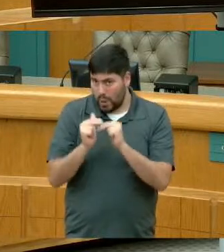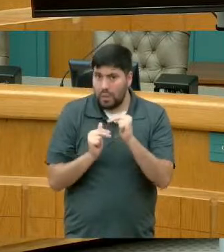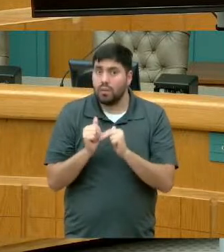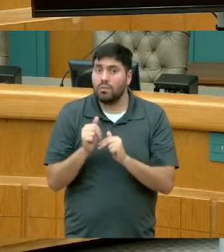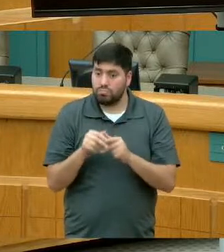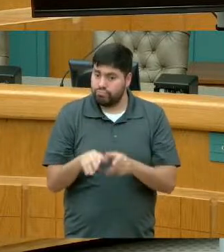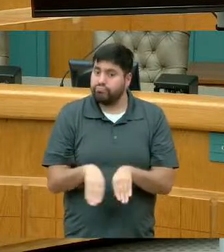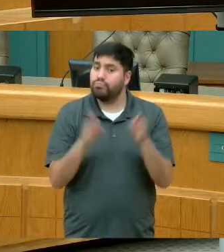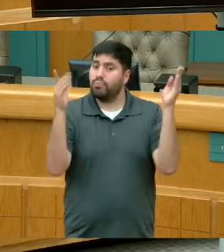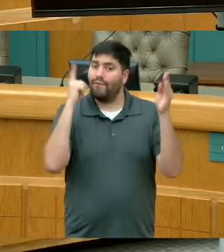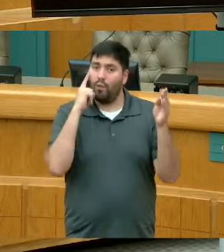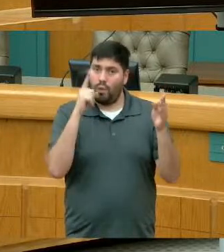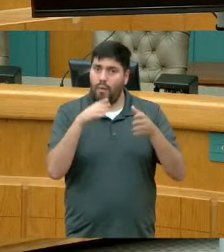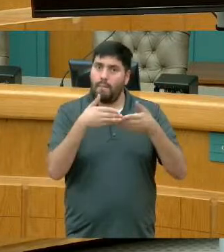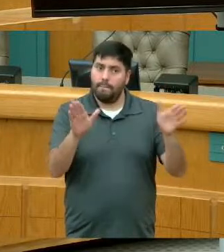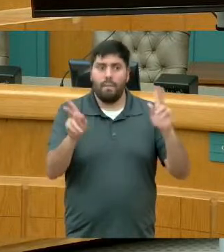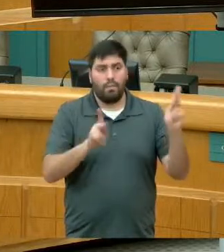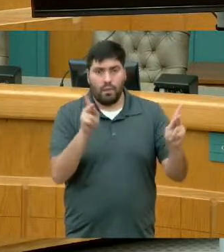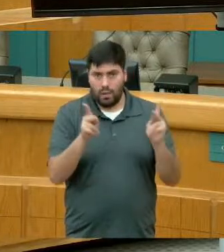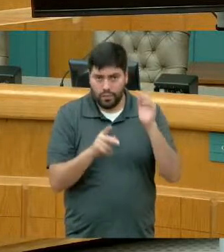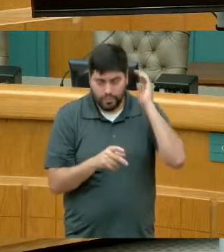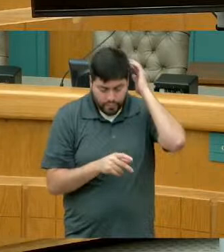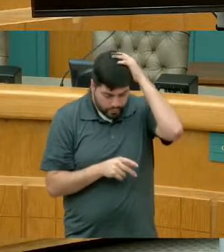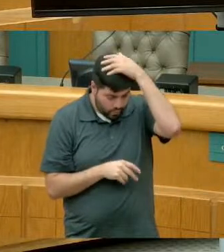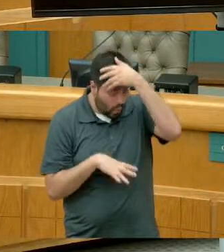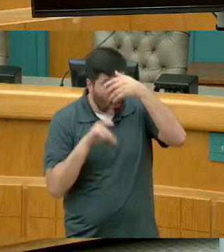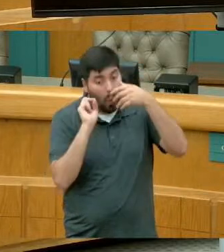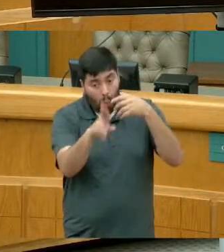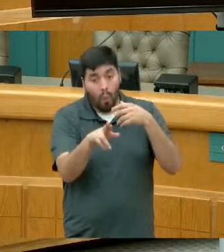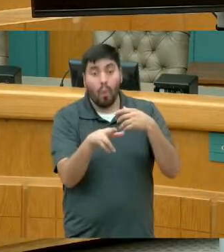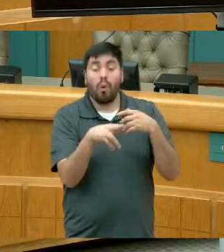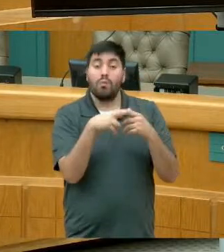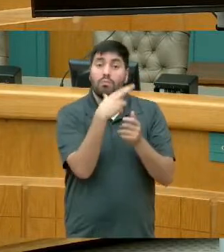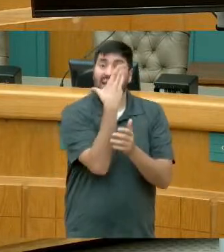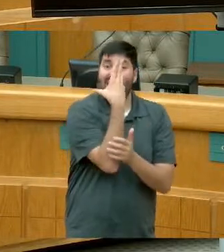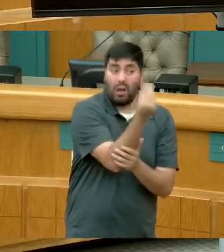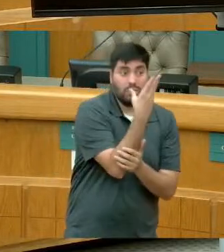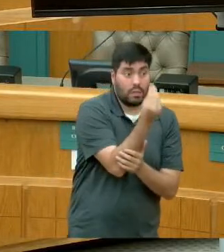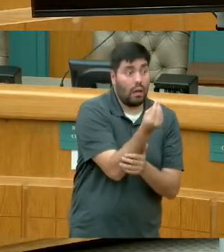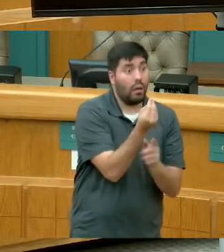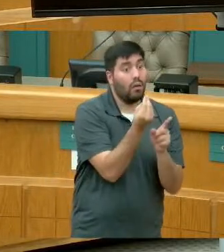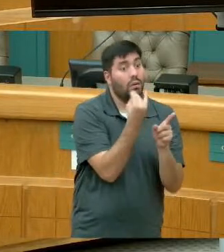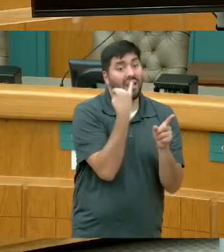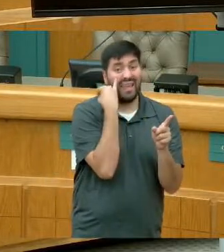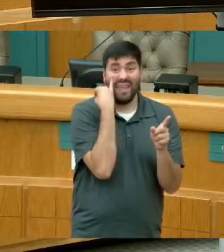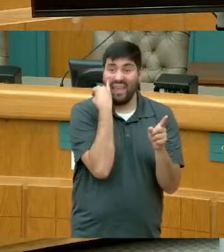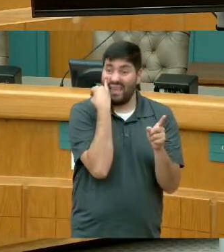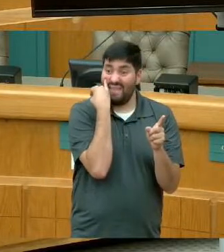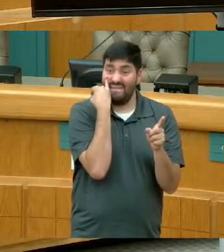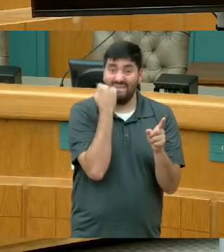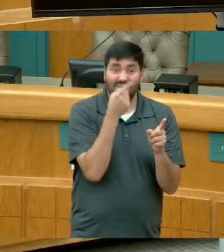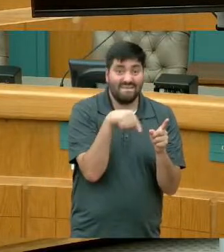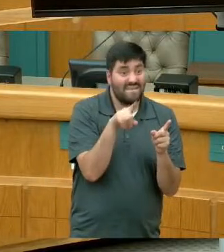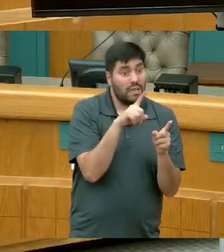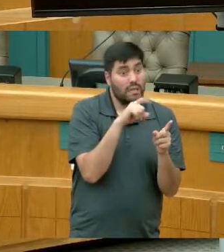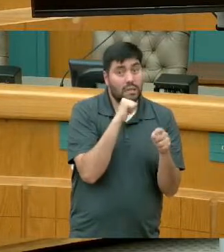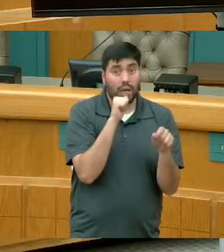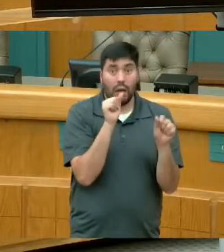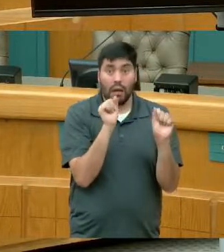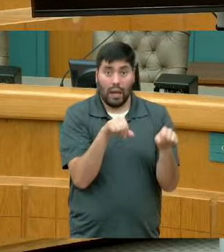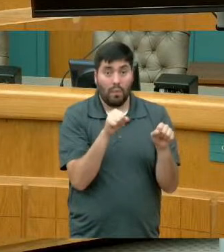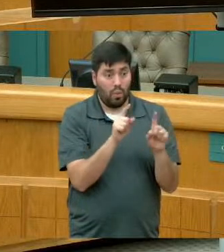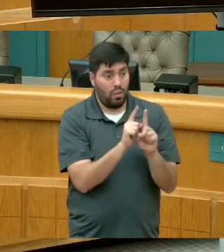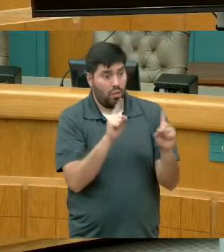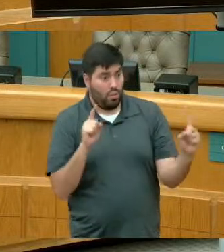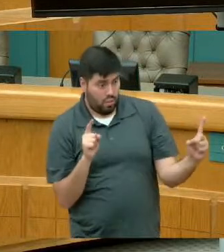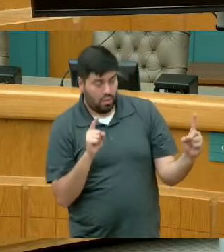building space open to the public, or when in an outdoor public space whenever it is not